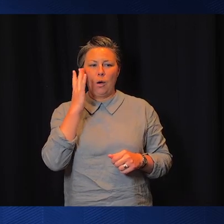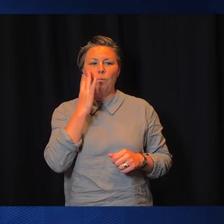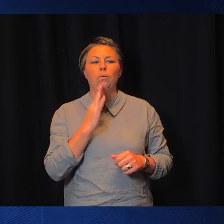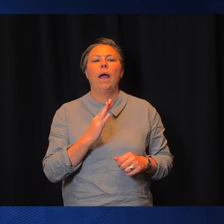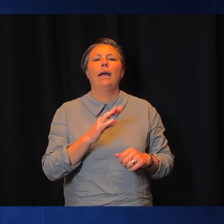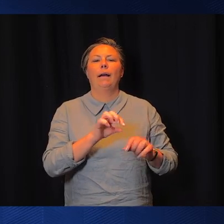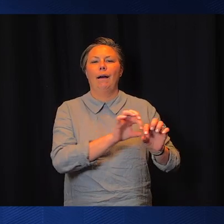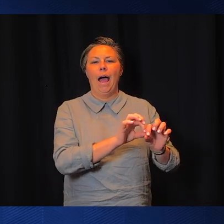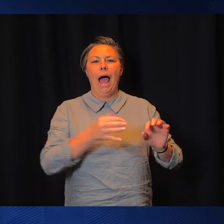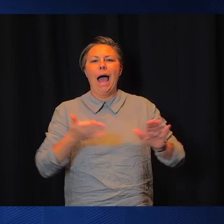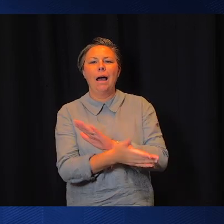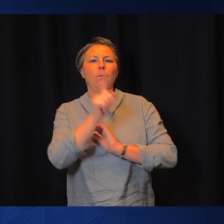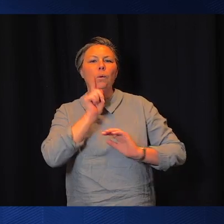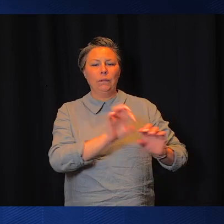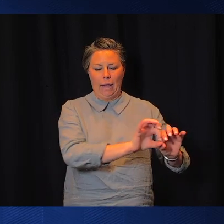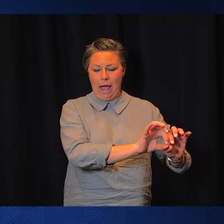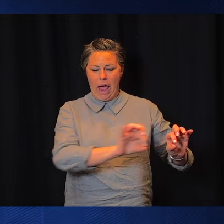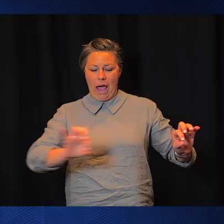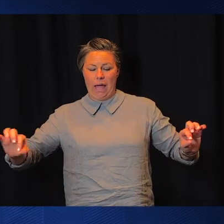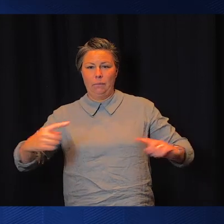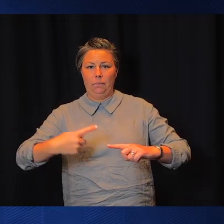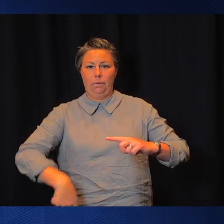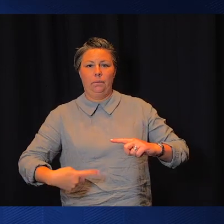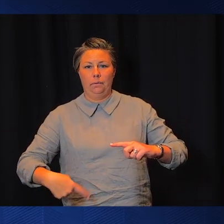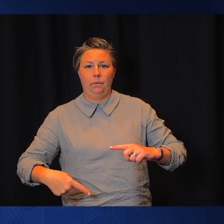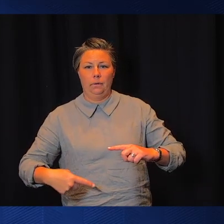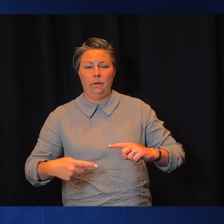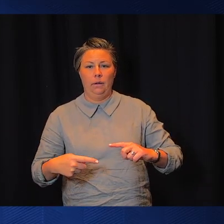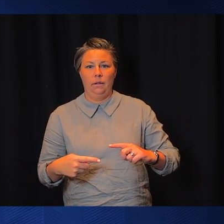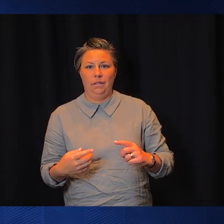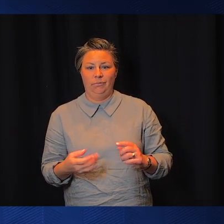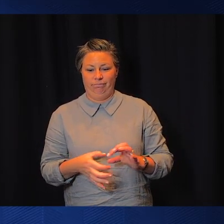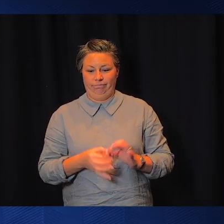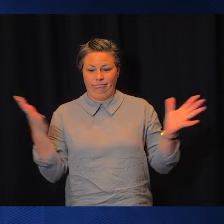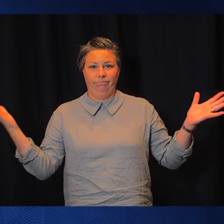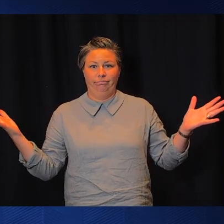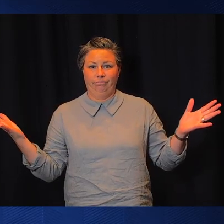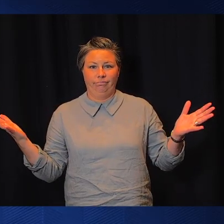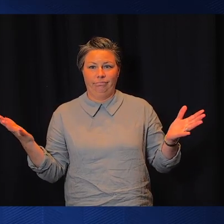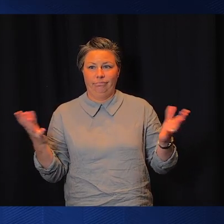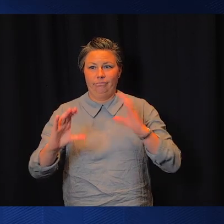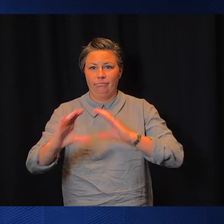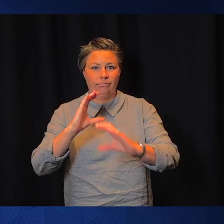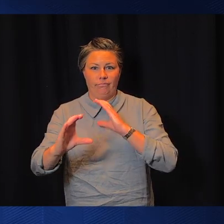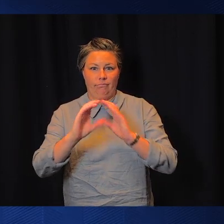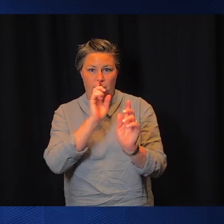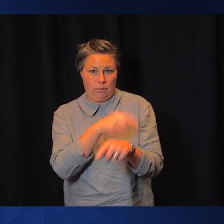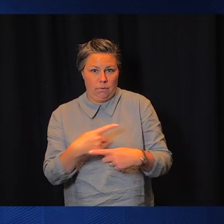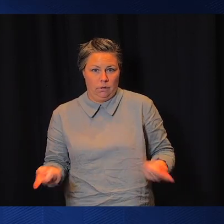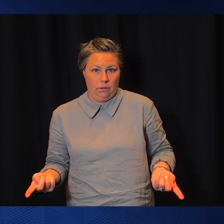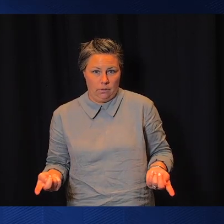cable, when the volcanic erupted, obviously it got disconnected and there was no form of